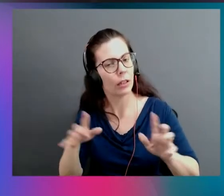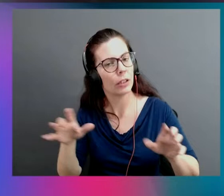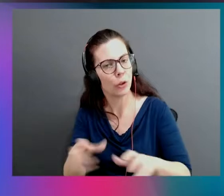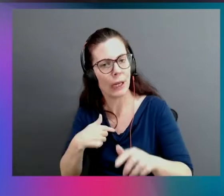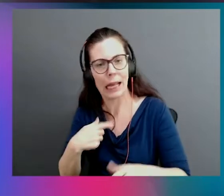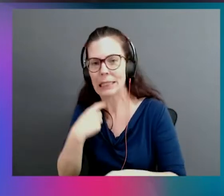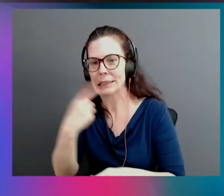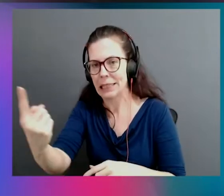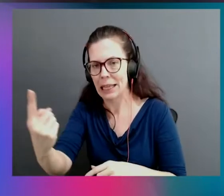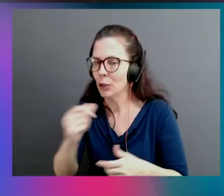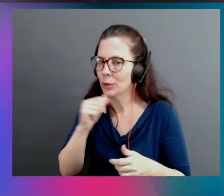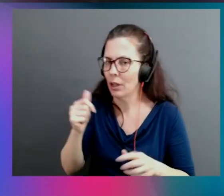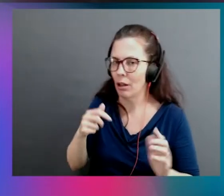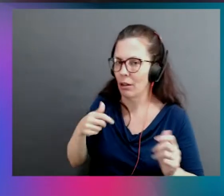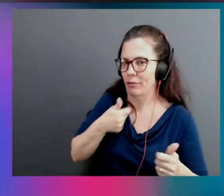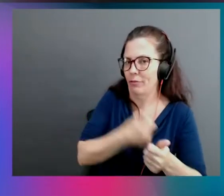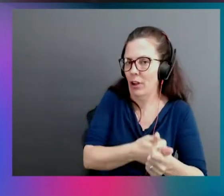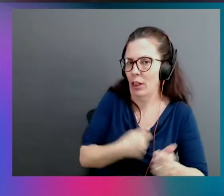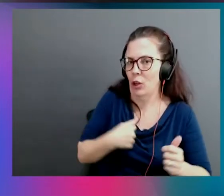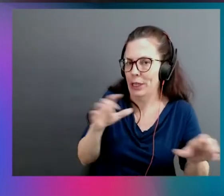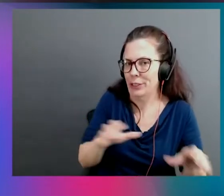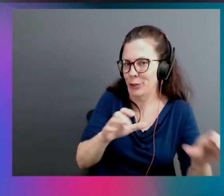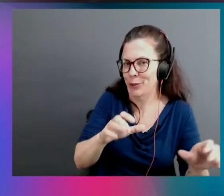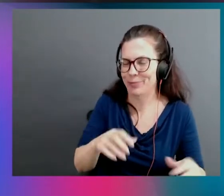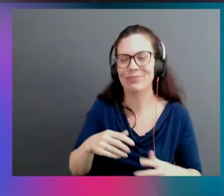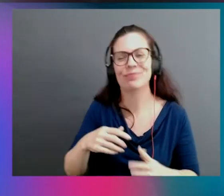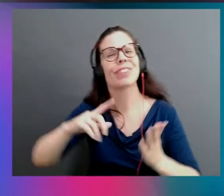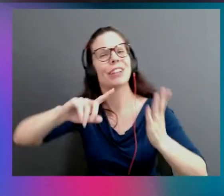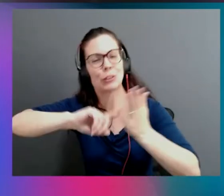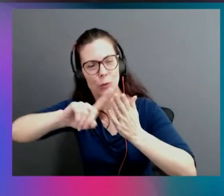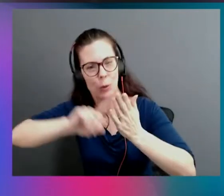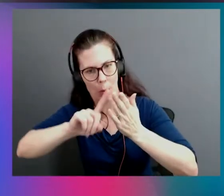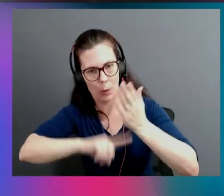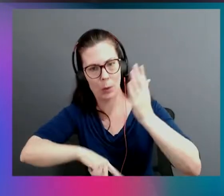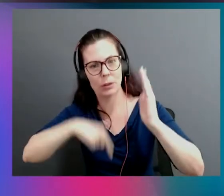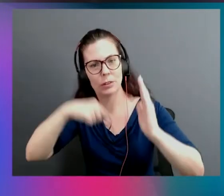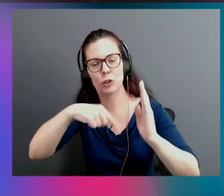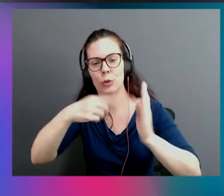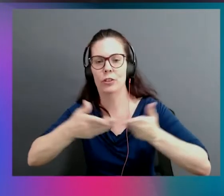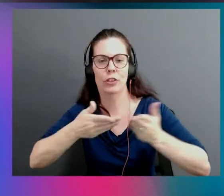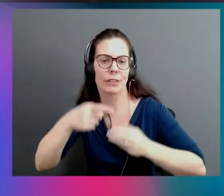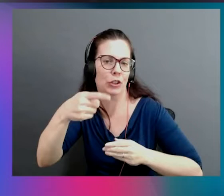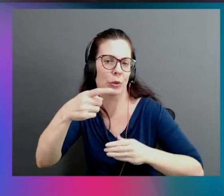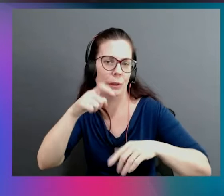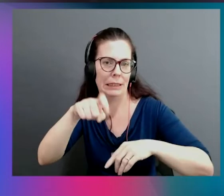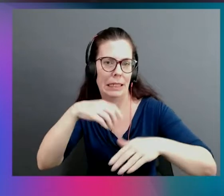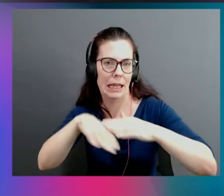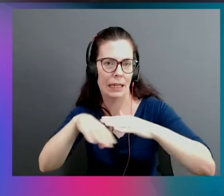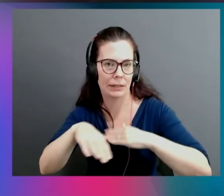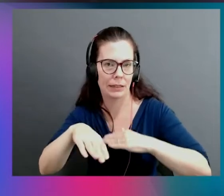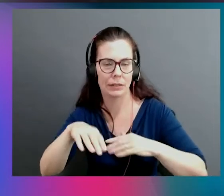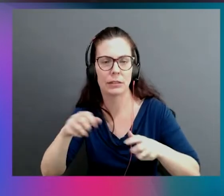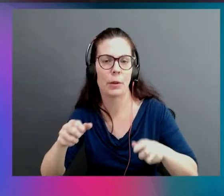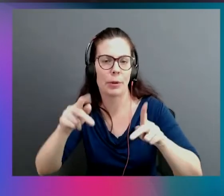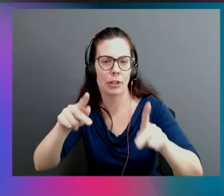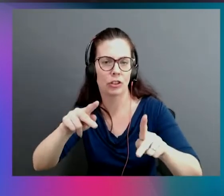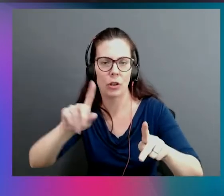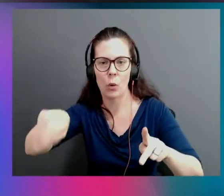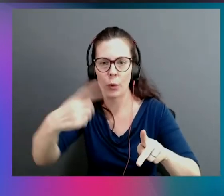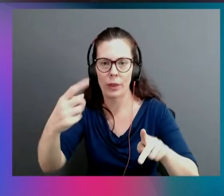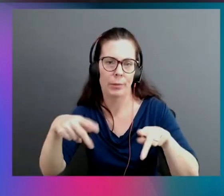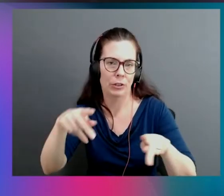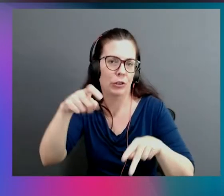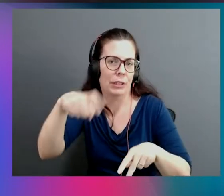Yes. So scope that role down, only have it to the services that you need to access, and operations. Only the permissions that you need for that service.